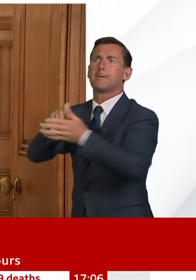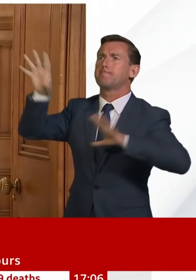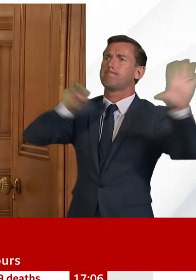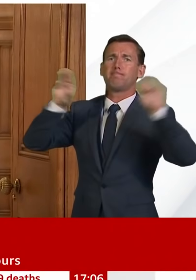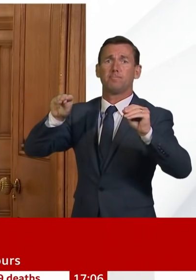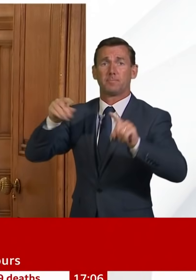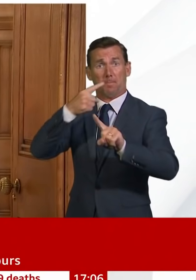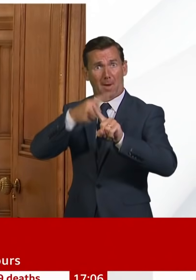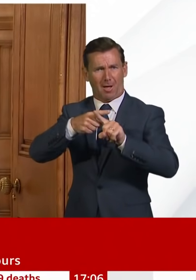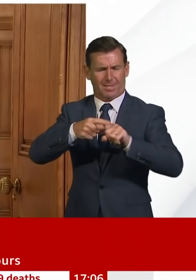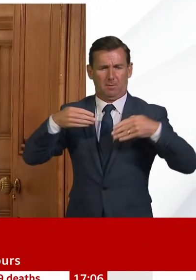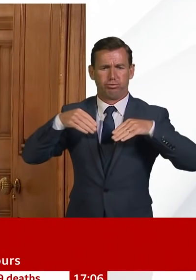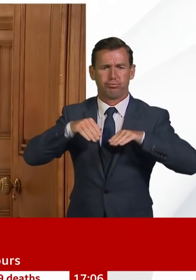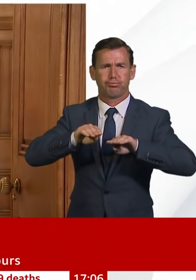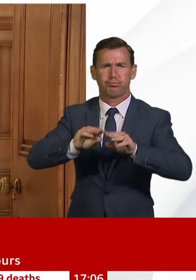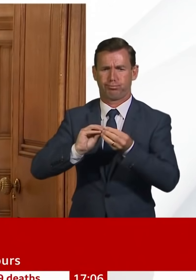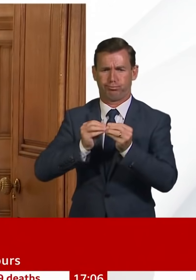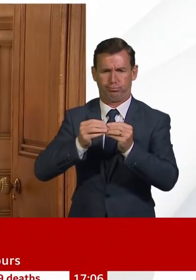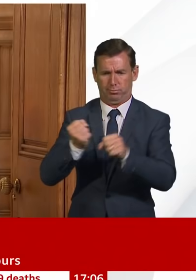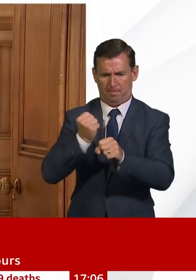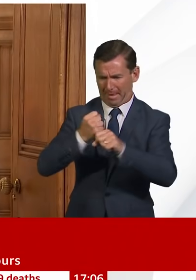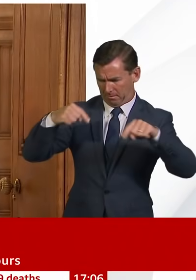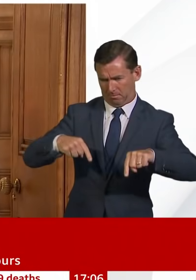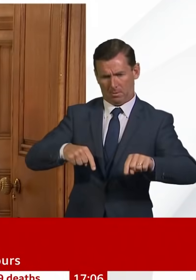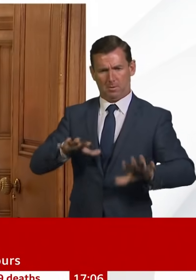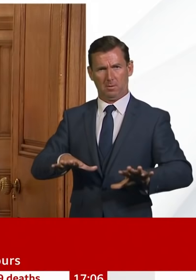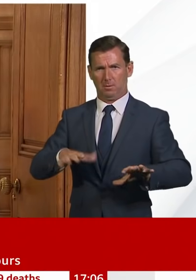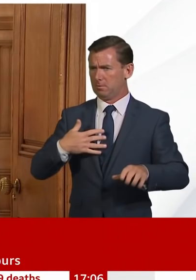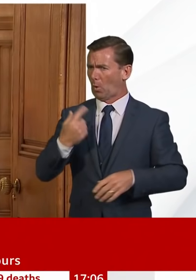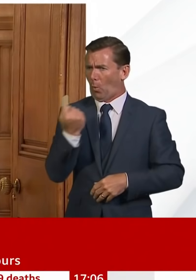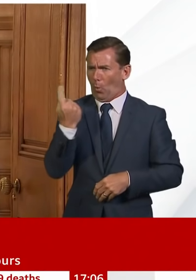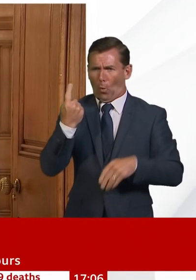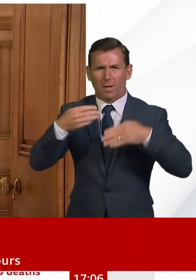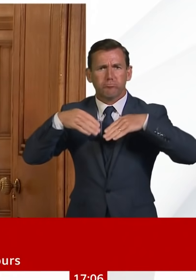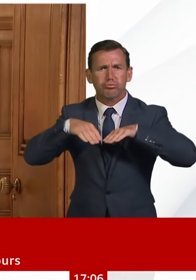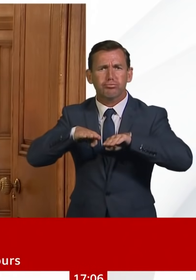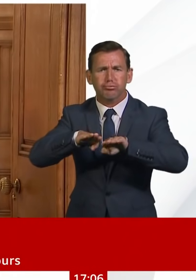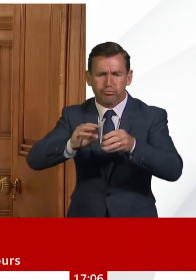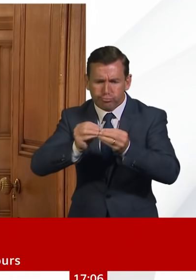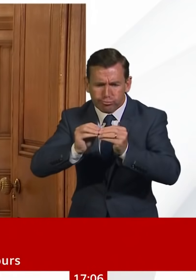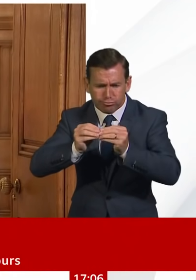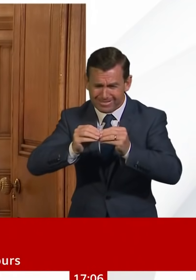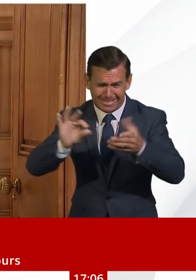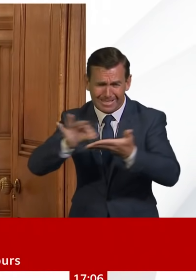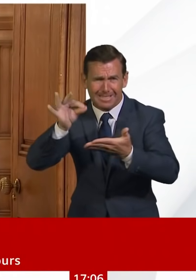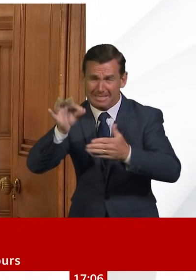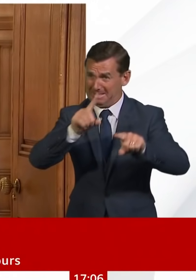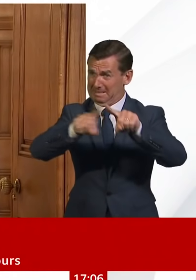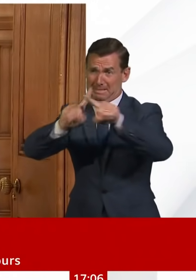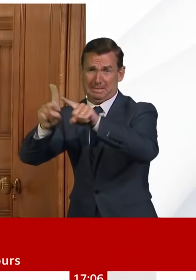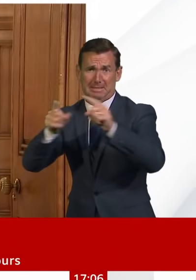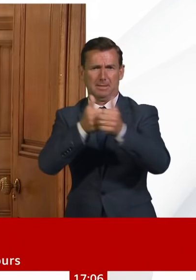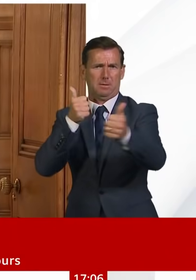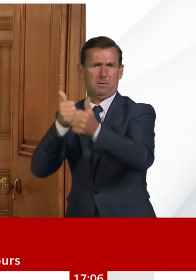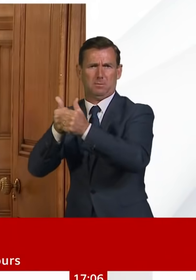home. We have a diverse range of suppliers, and we're working day and night to expand that supply